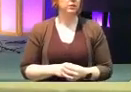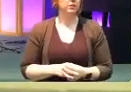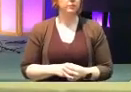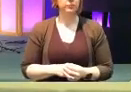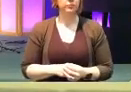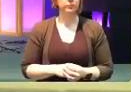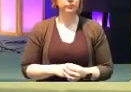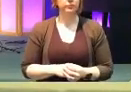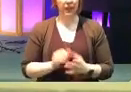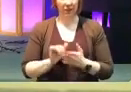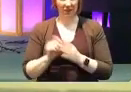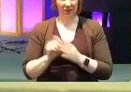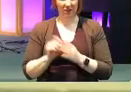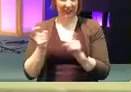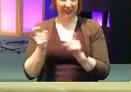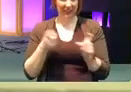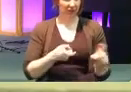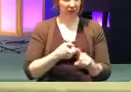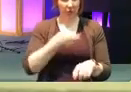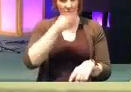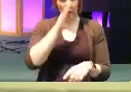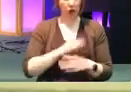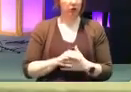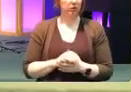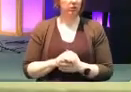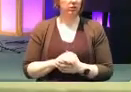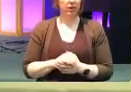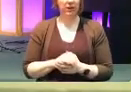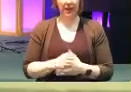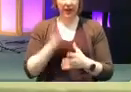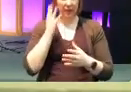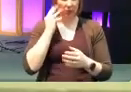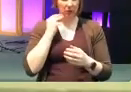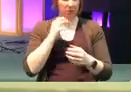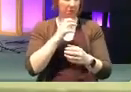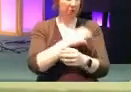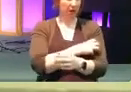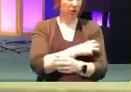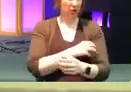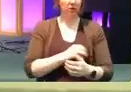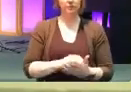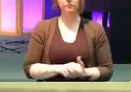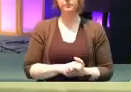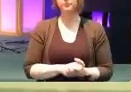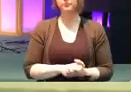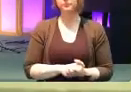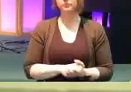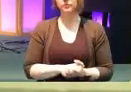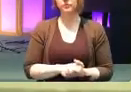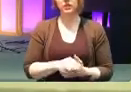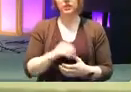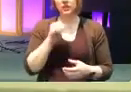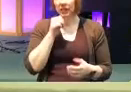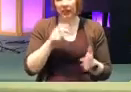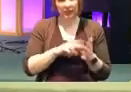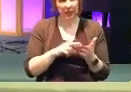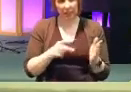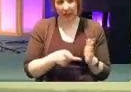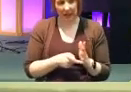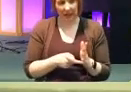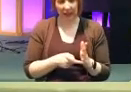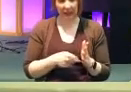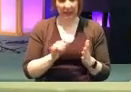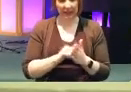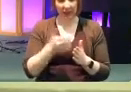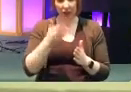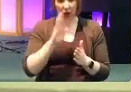It was a gift from God. They experienced power. Now, it doesn't say that the Holy Spirit came and removed them